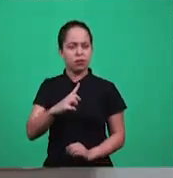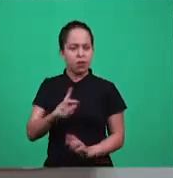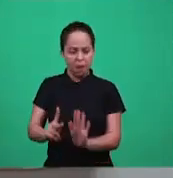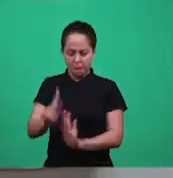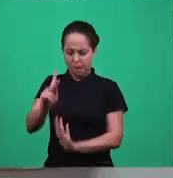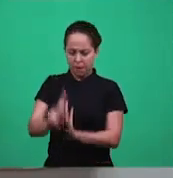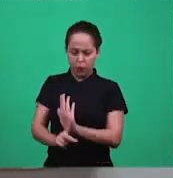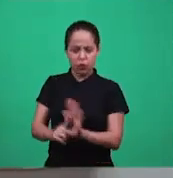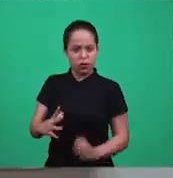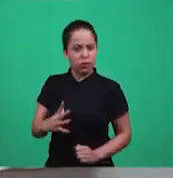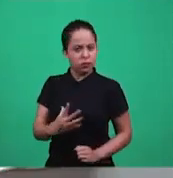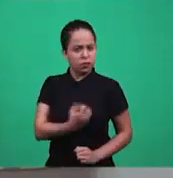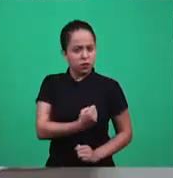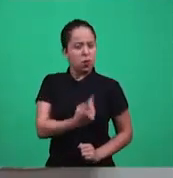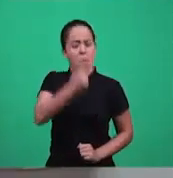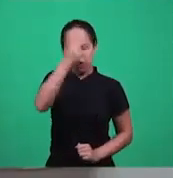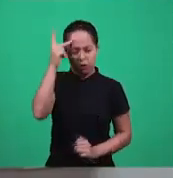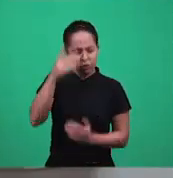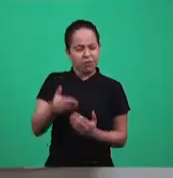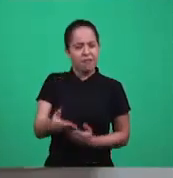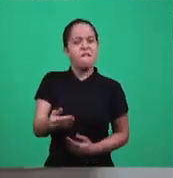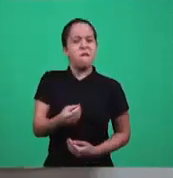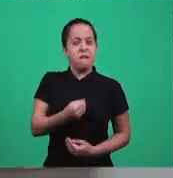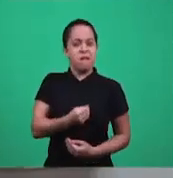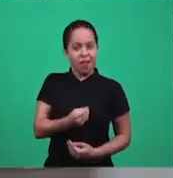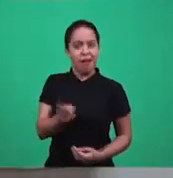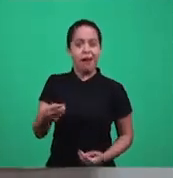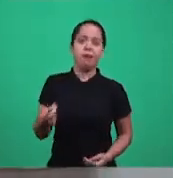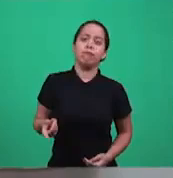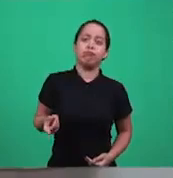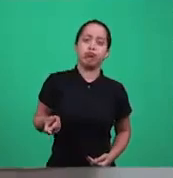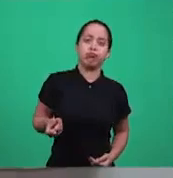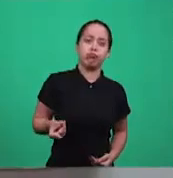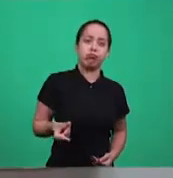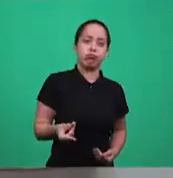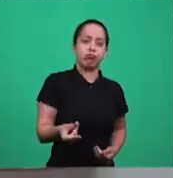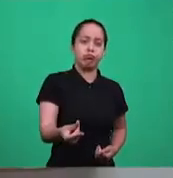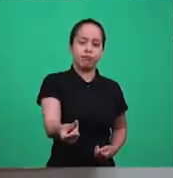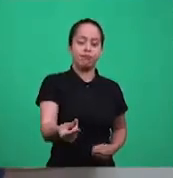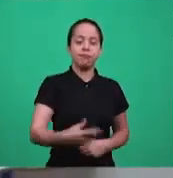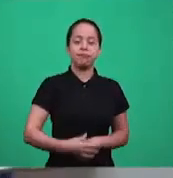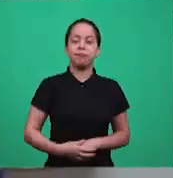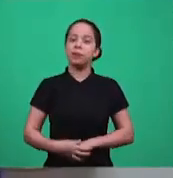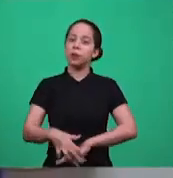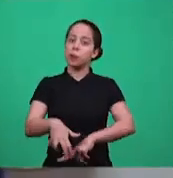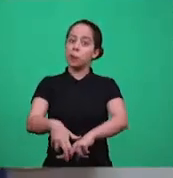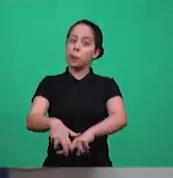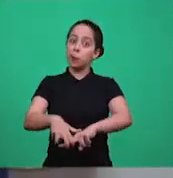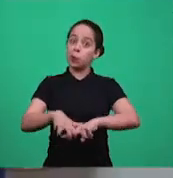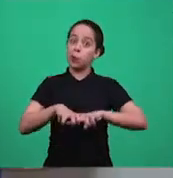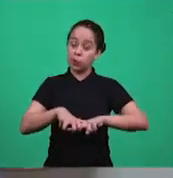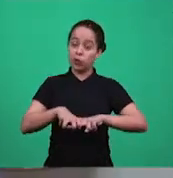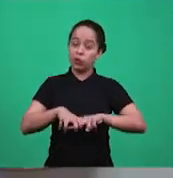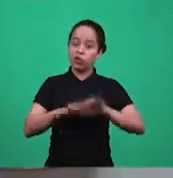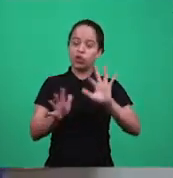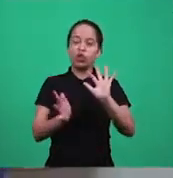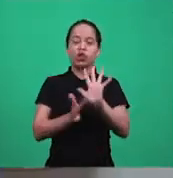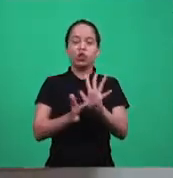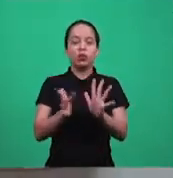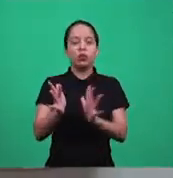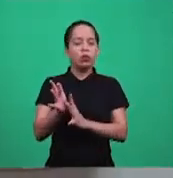a project of salvation, a project of eternal life. And for this,